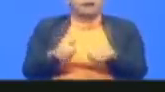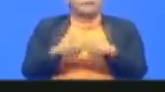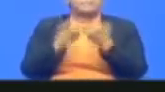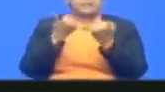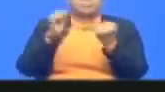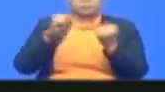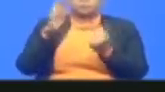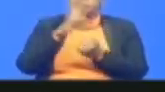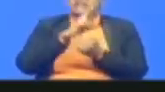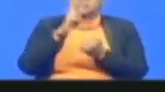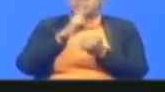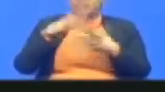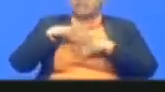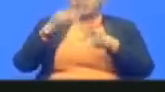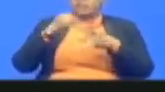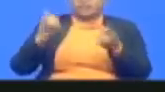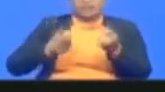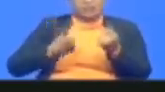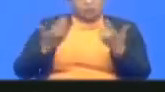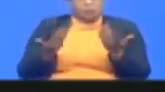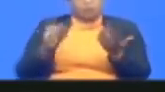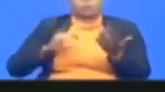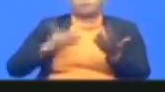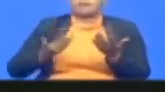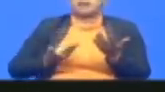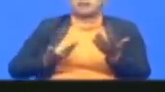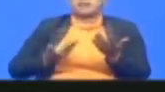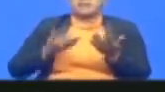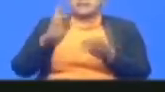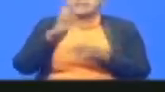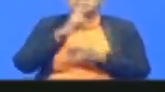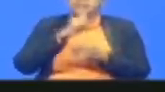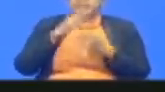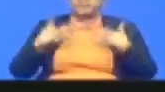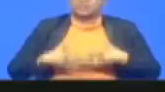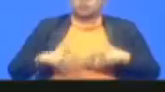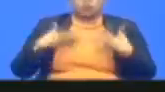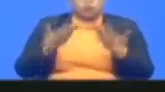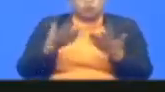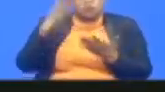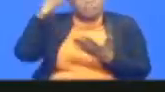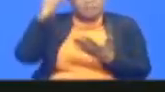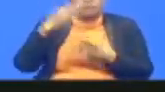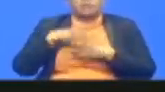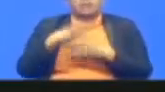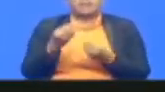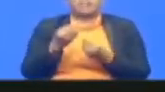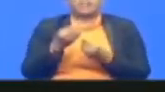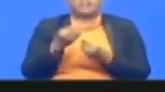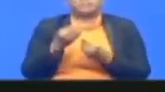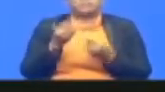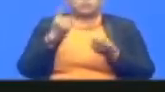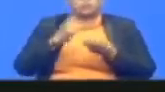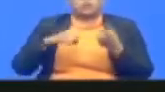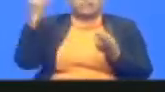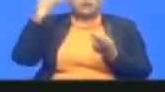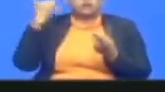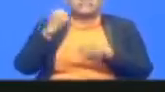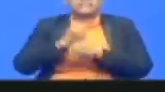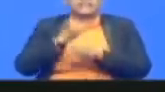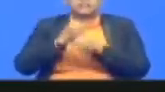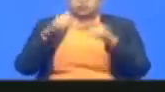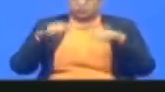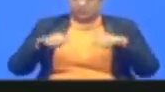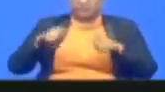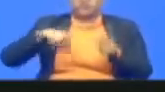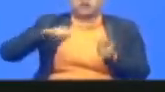of the girl or woman, for instance, risking their physical or mental health. What the court has done today for us is pronounce